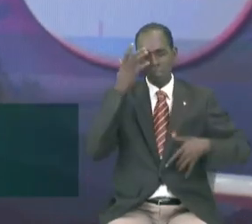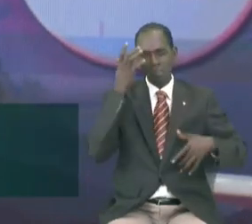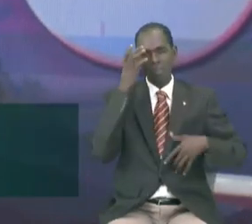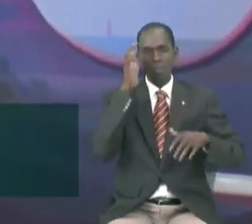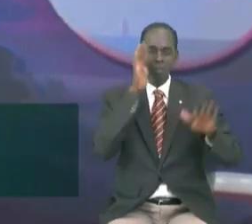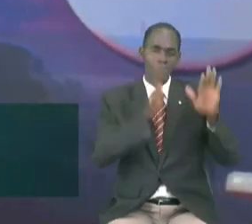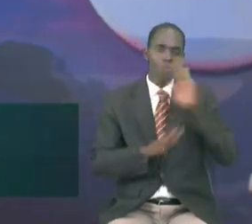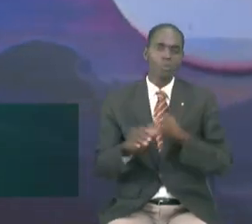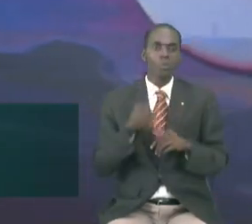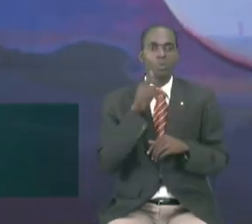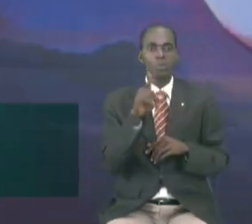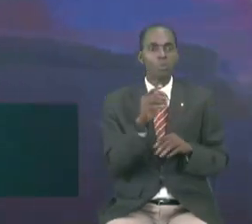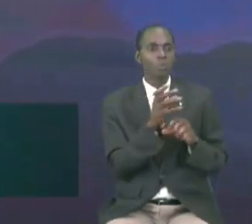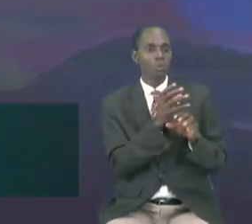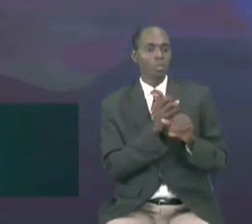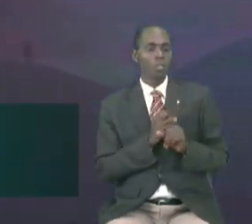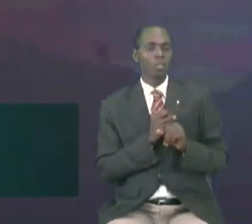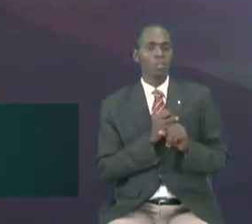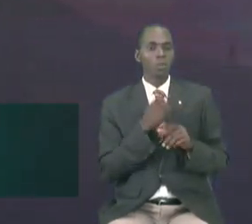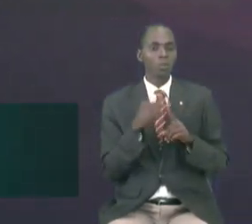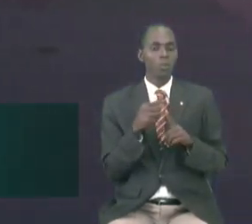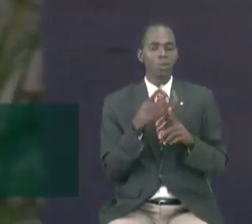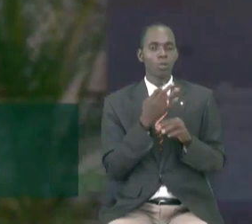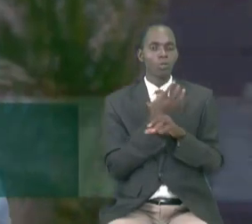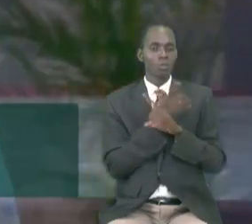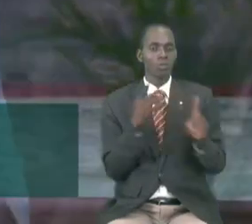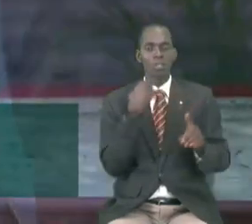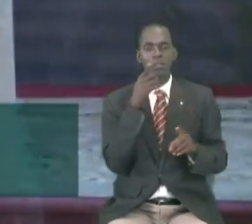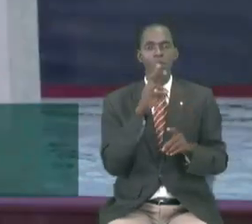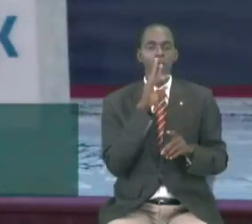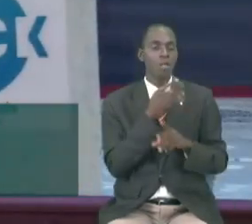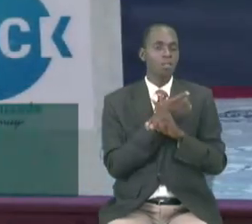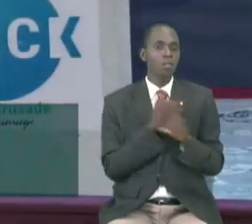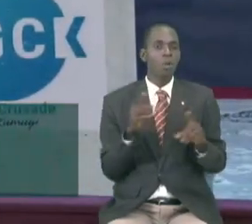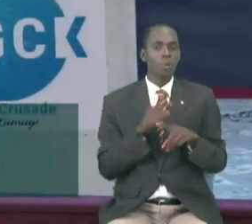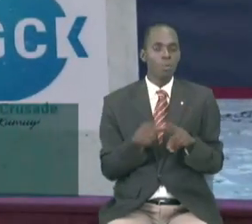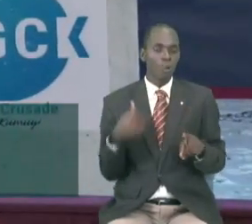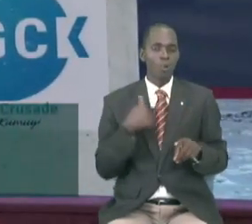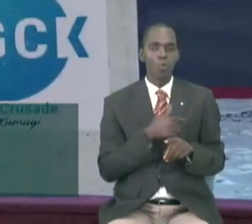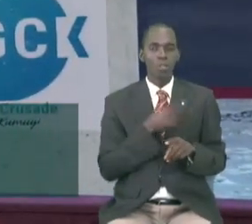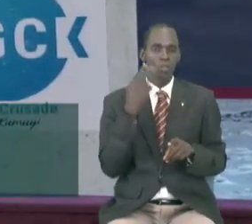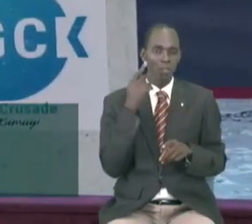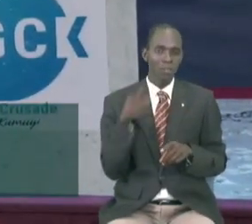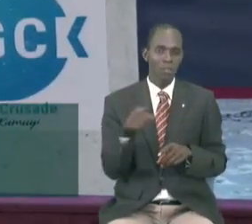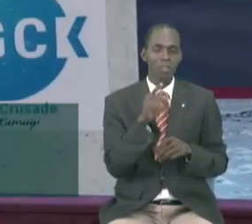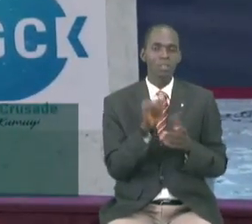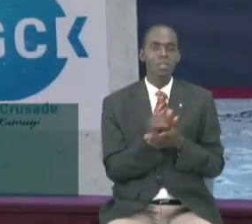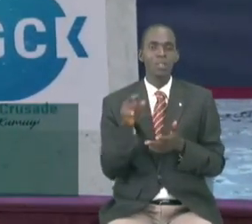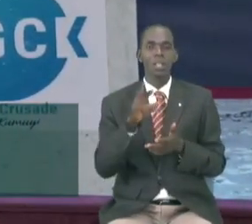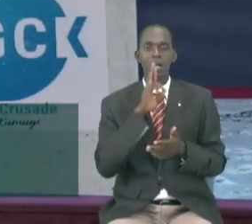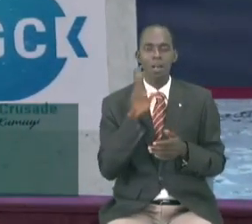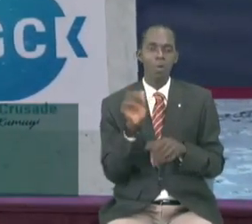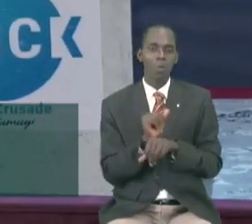of disobedience, and because of their sin, because of their iniquities, they